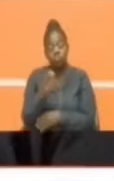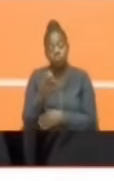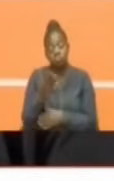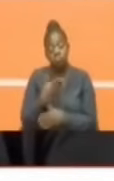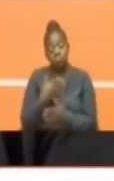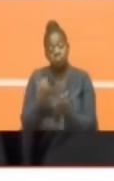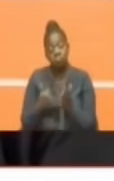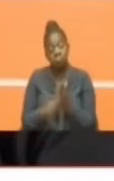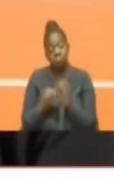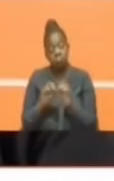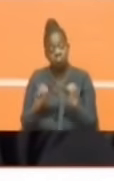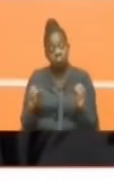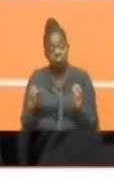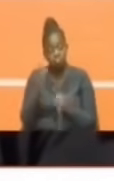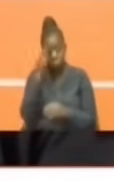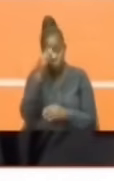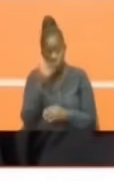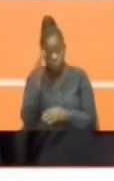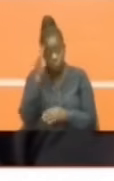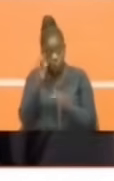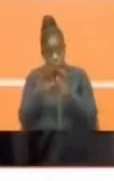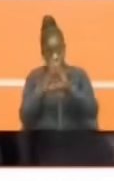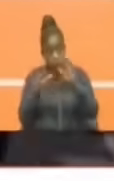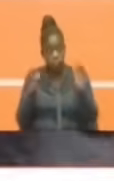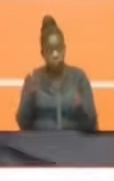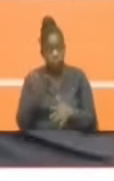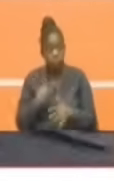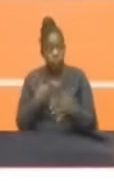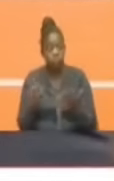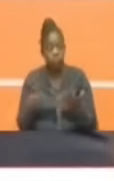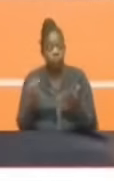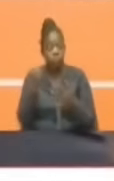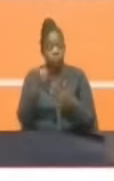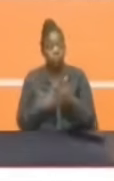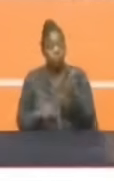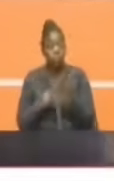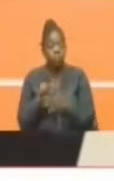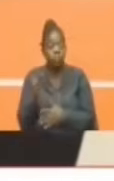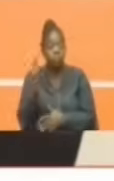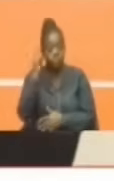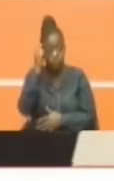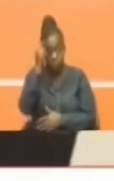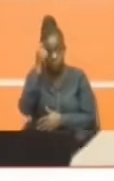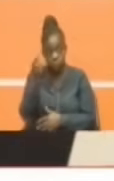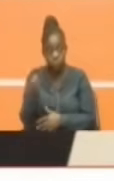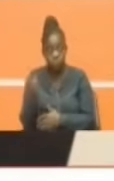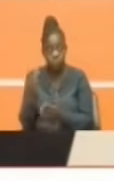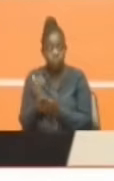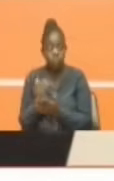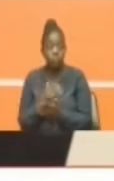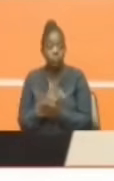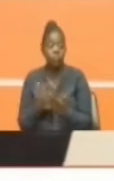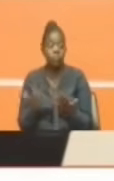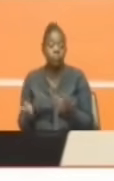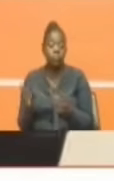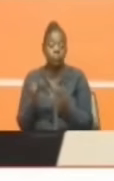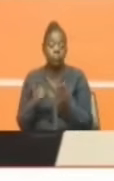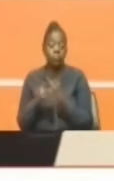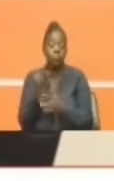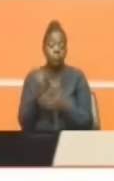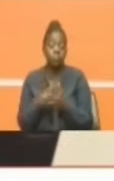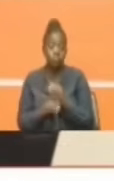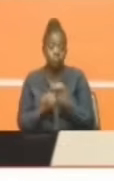talina buzibu bwonna olw'ensonga nti bakimanyi bulungi tebalina okusasula omusolo gwa gavumenti kubanga waddewo abantu abatasasula ddala